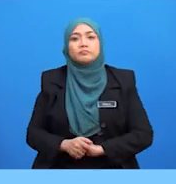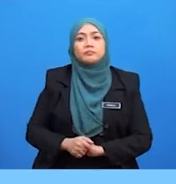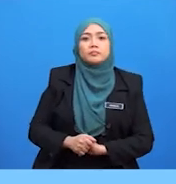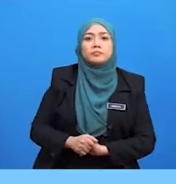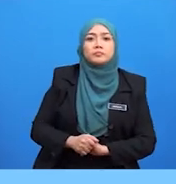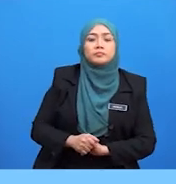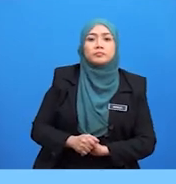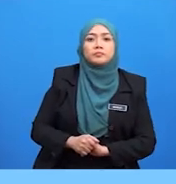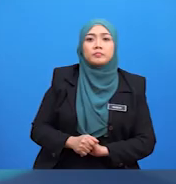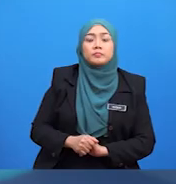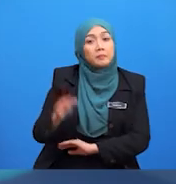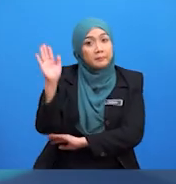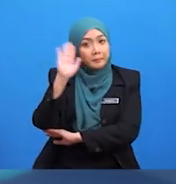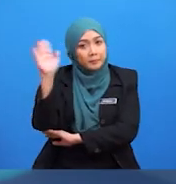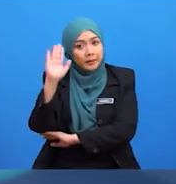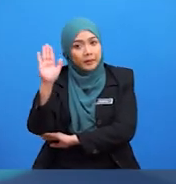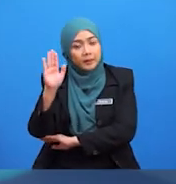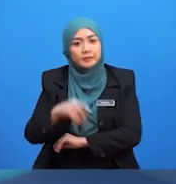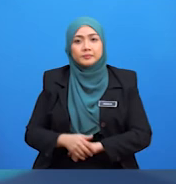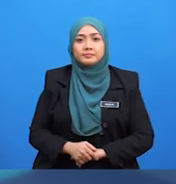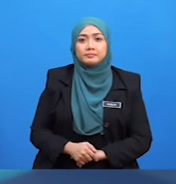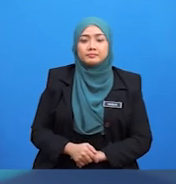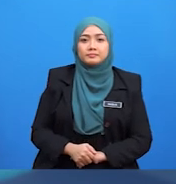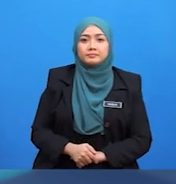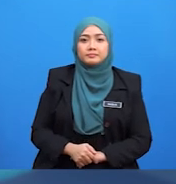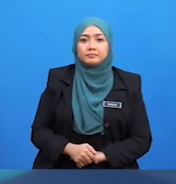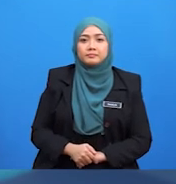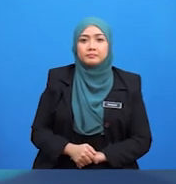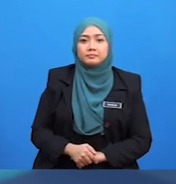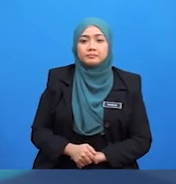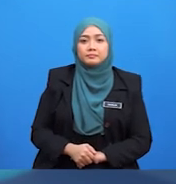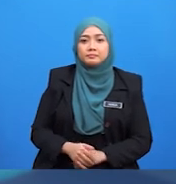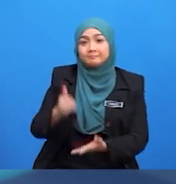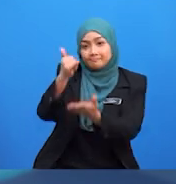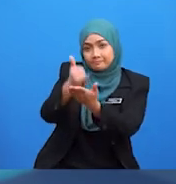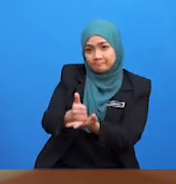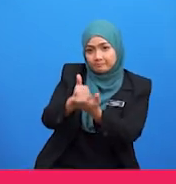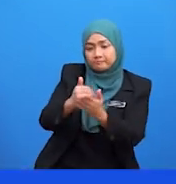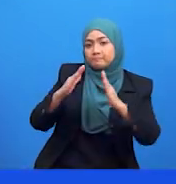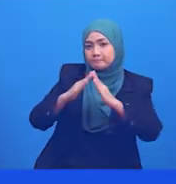I'll see you in the next episode. Bye! Stay safe!